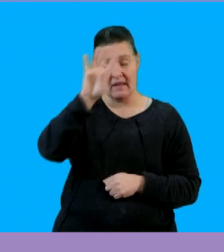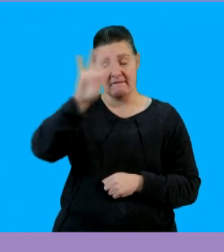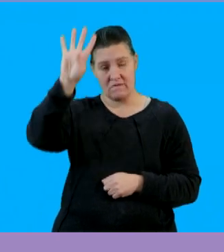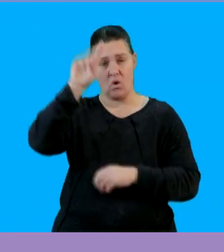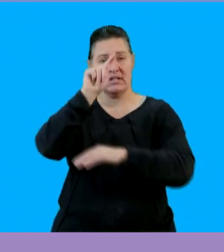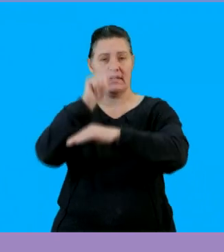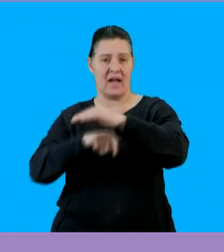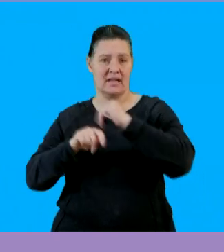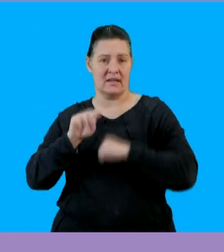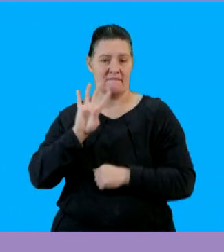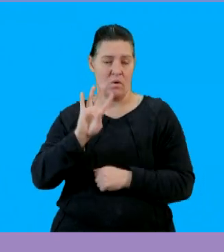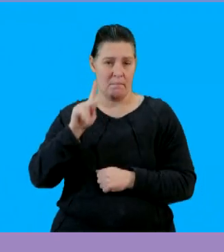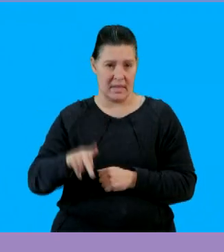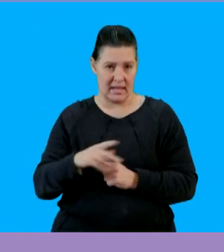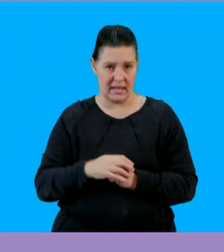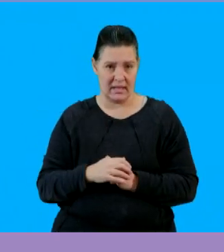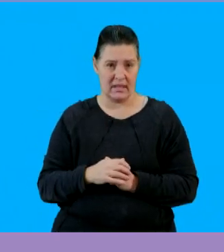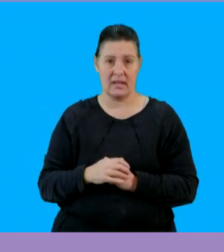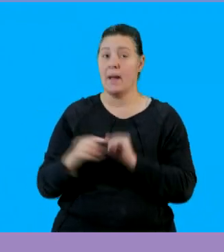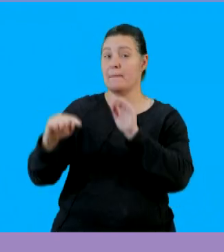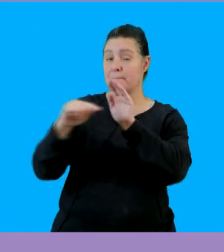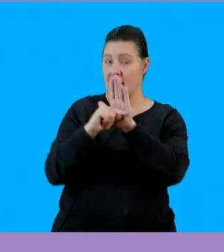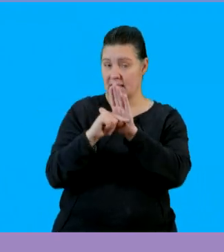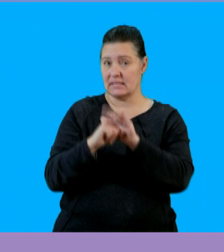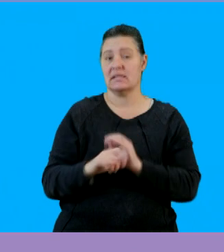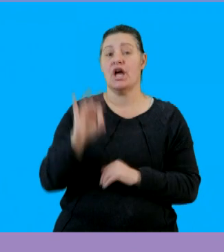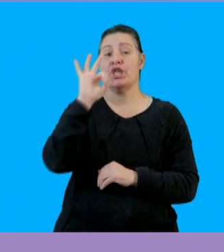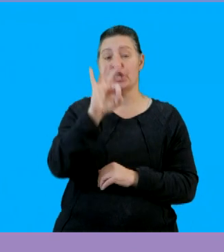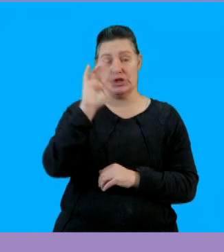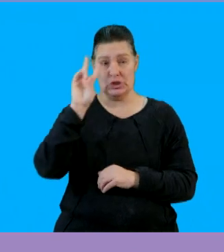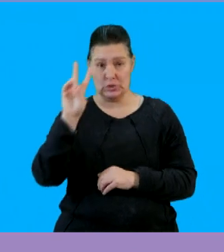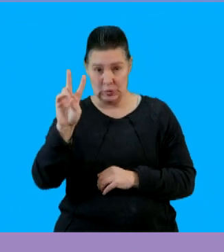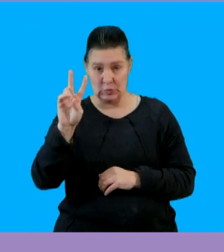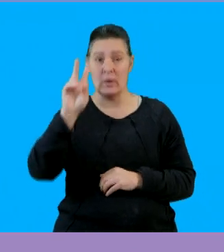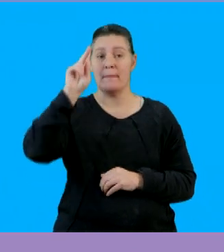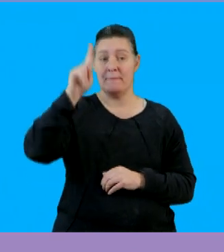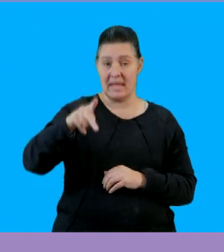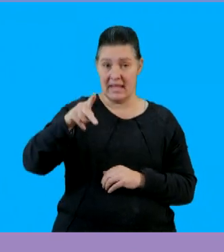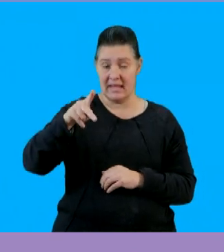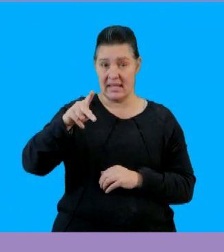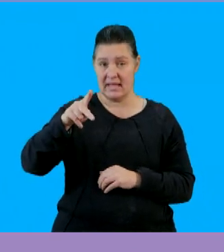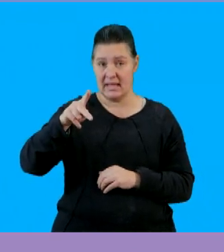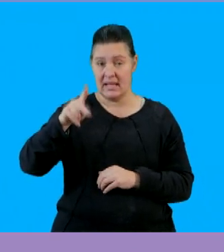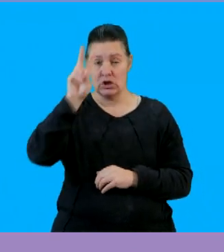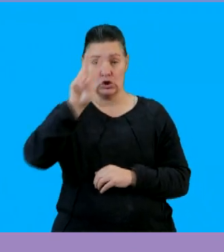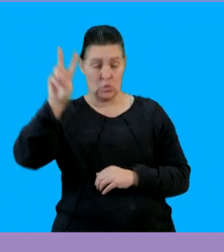24p exponent 4 divided by 4p minus